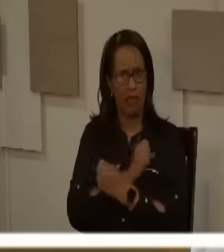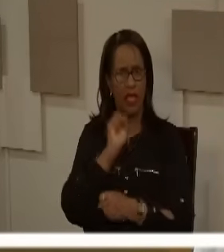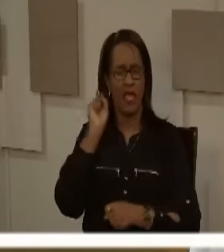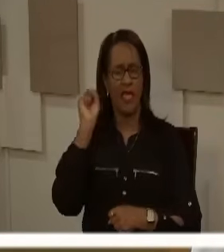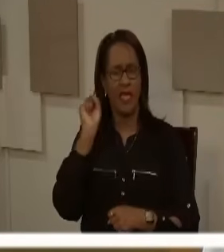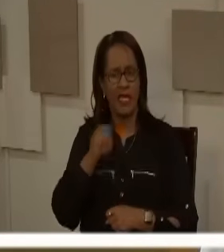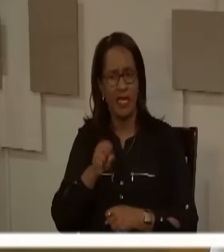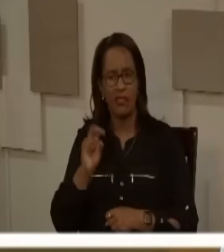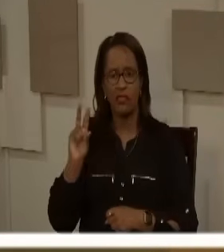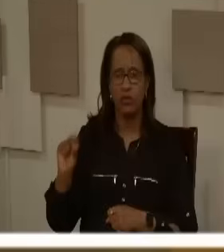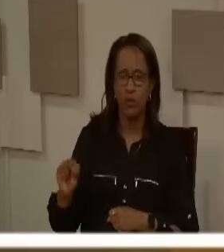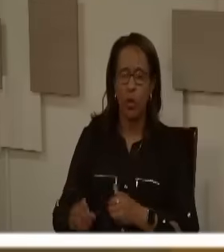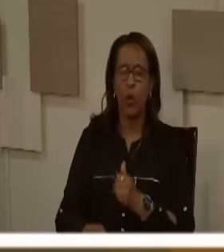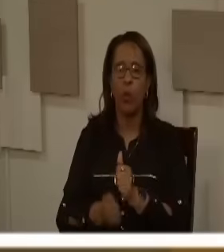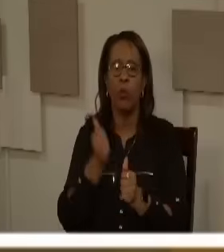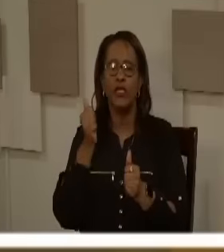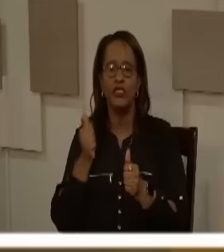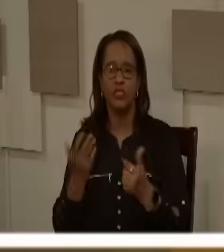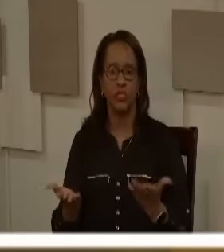Is that love?